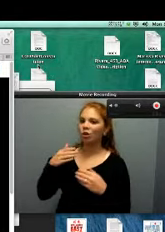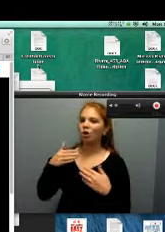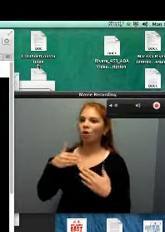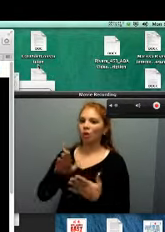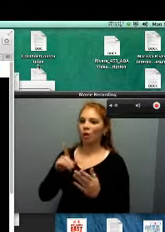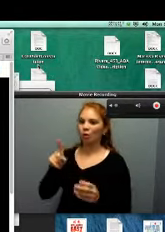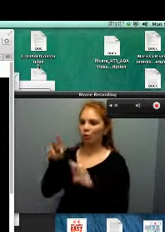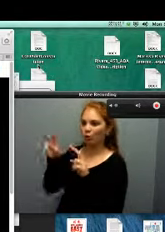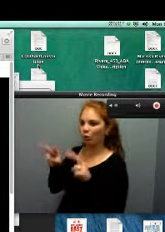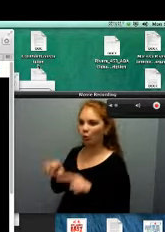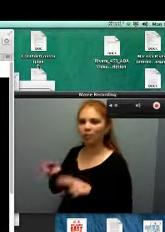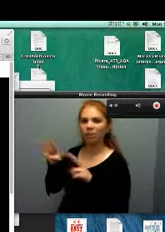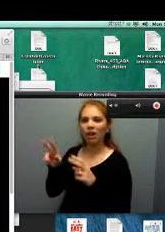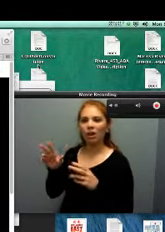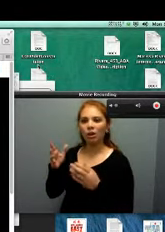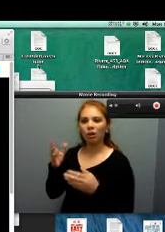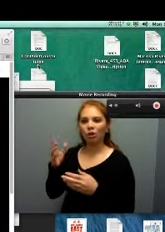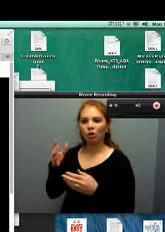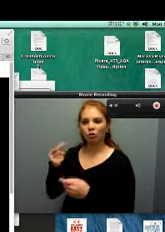someone.